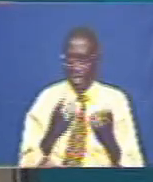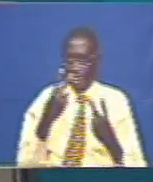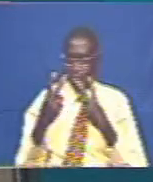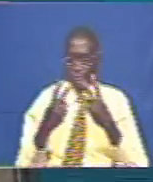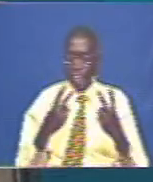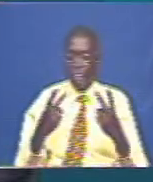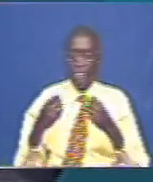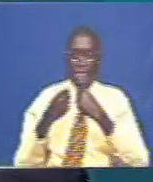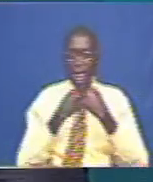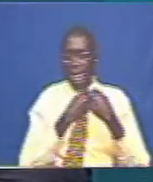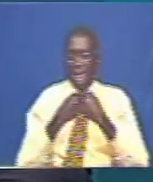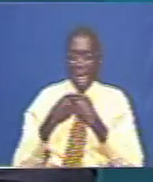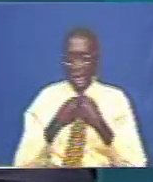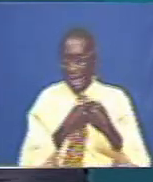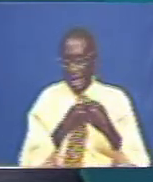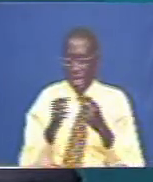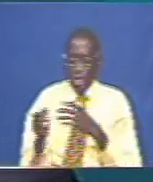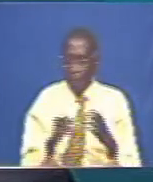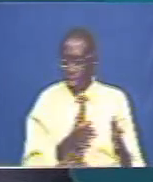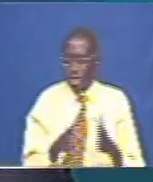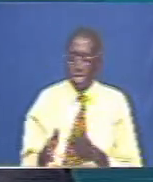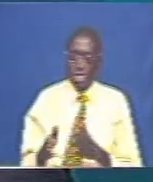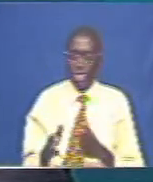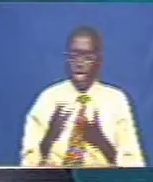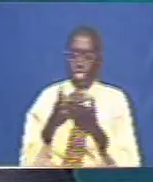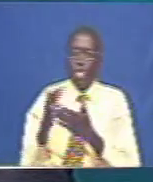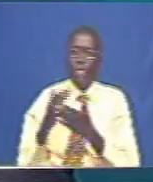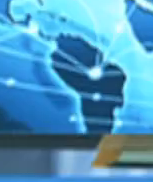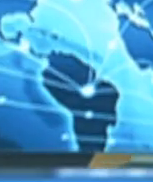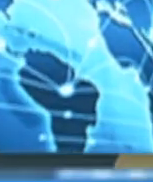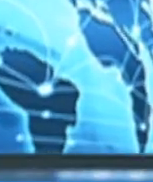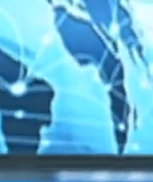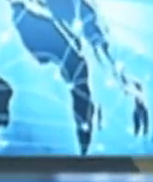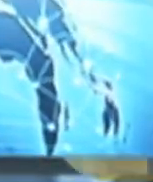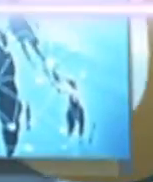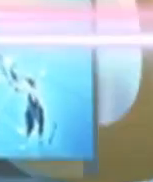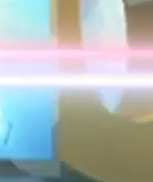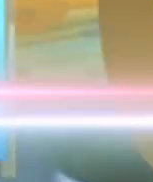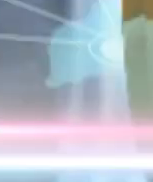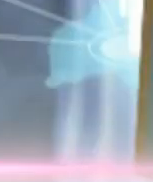the challenges and of course the opportunities facing the cooperative movement here in Kenya. Mm-hmm.